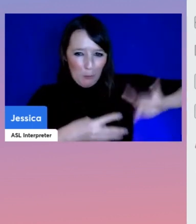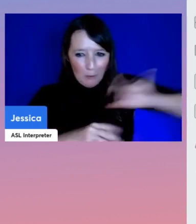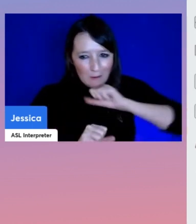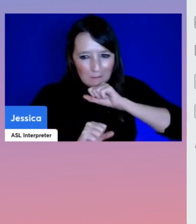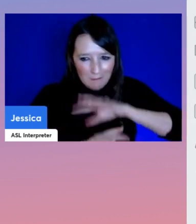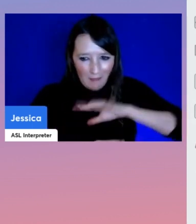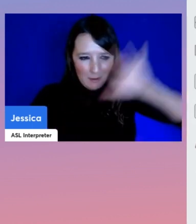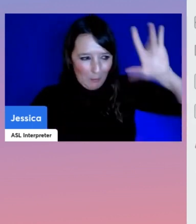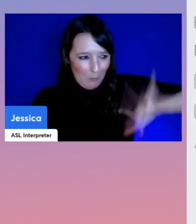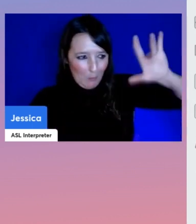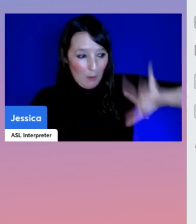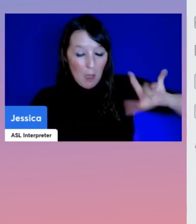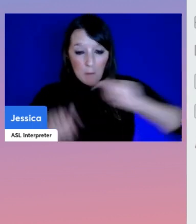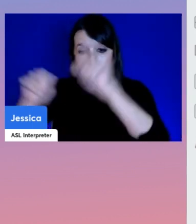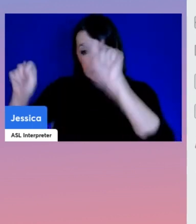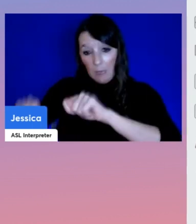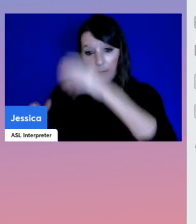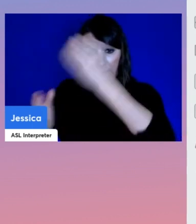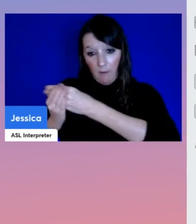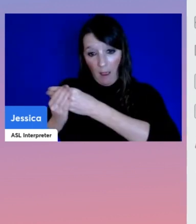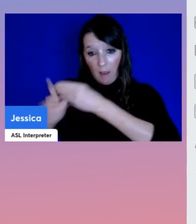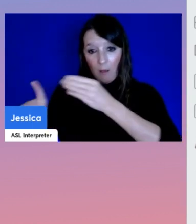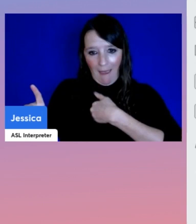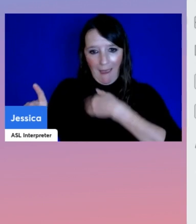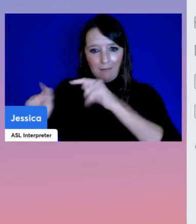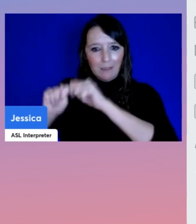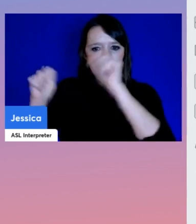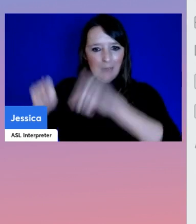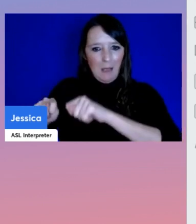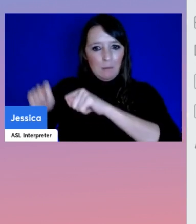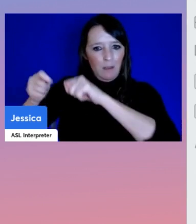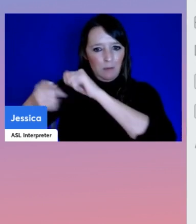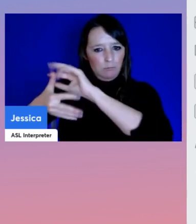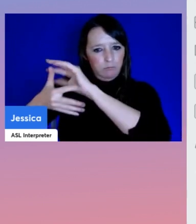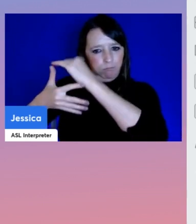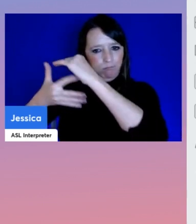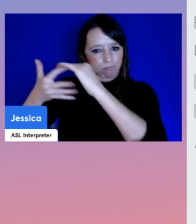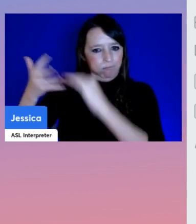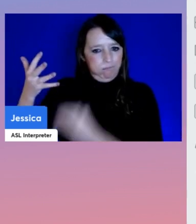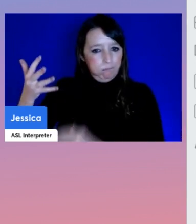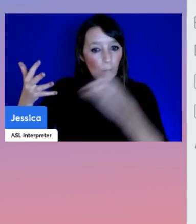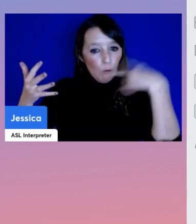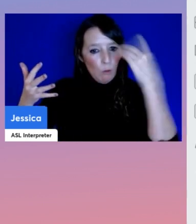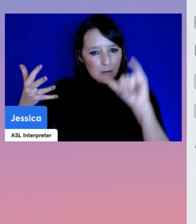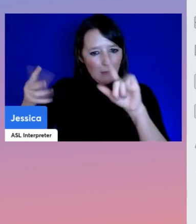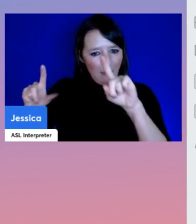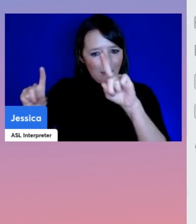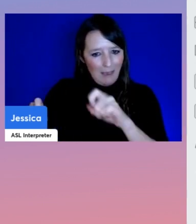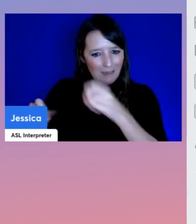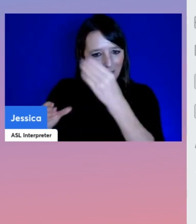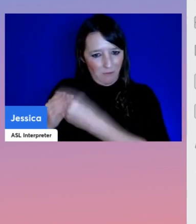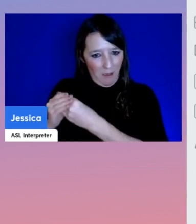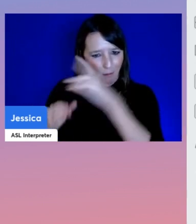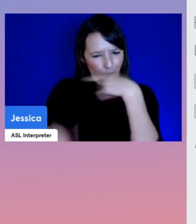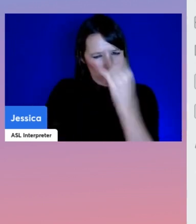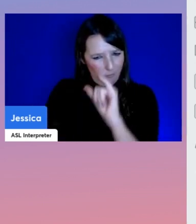in my template file, I have a template directory. I have something that looks like a test file.